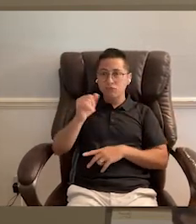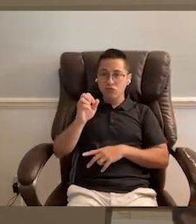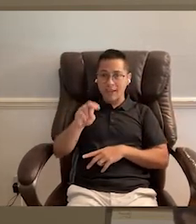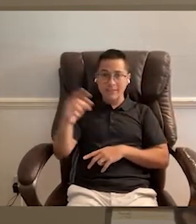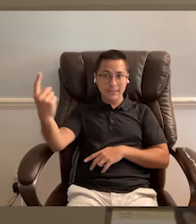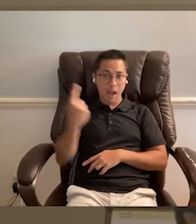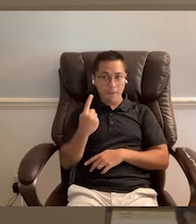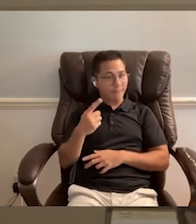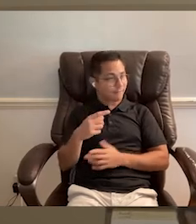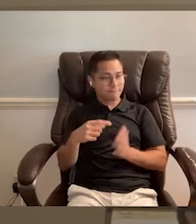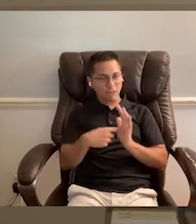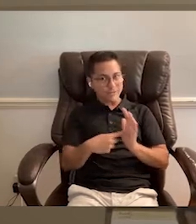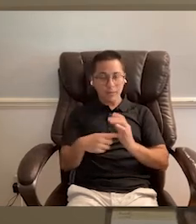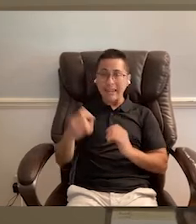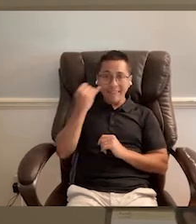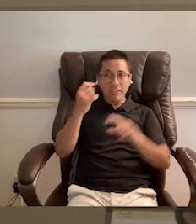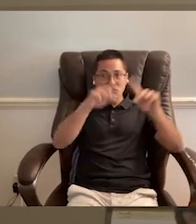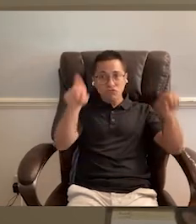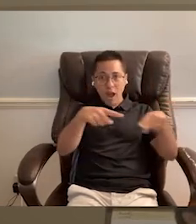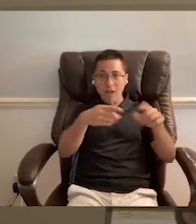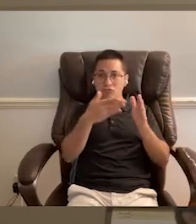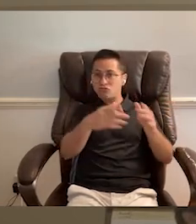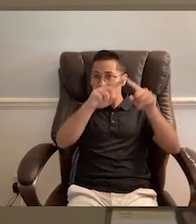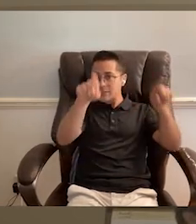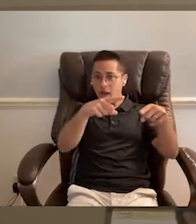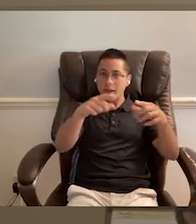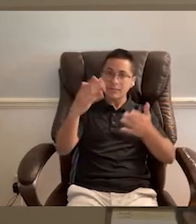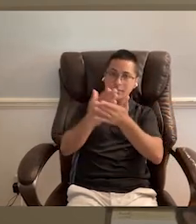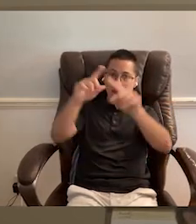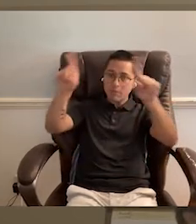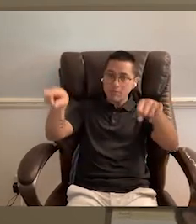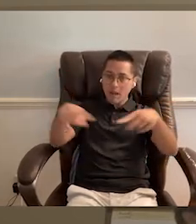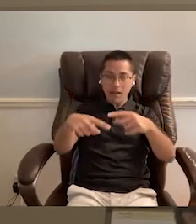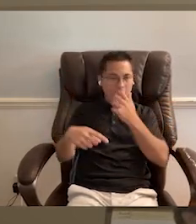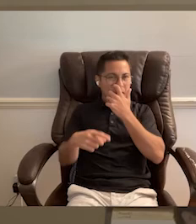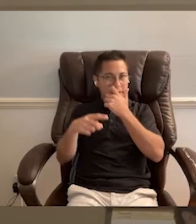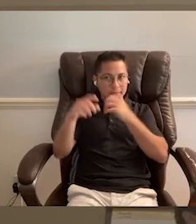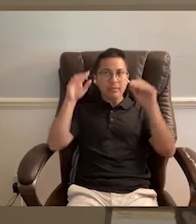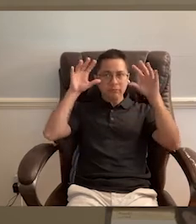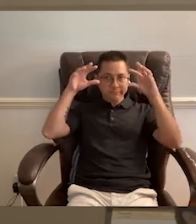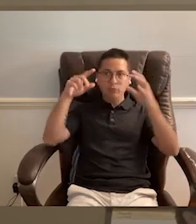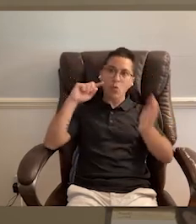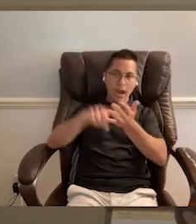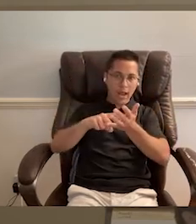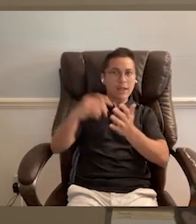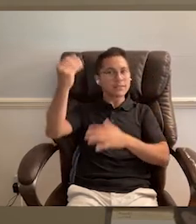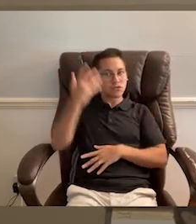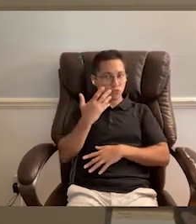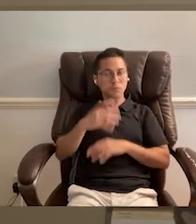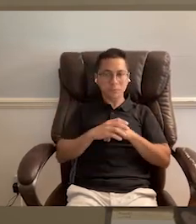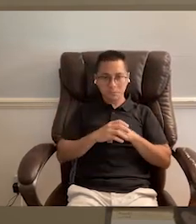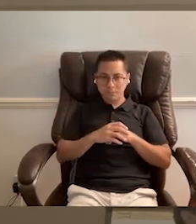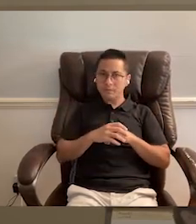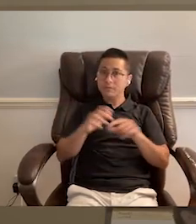see. Here you see a blind person wearing the glasses walking towards a stop sign. As you can see, the stop sign is